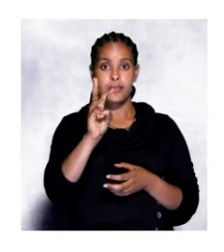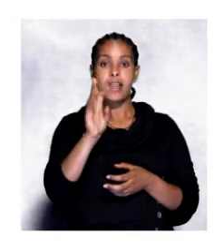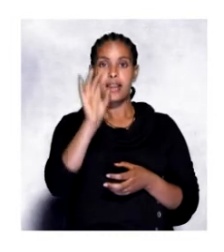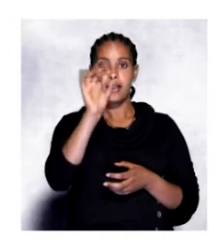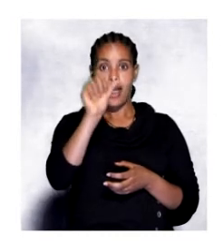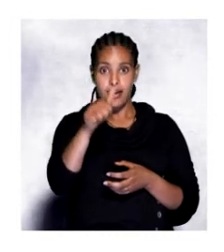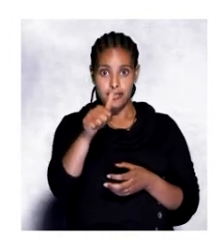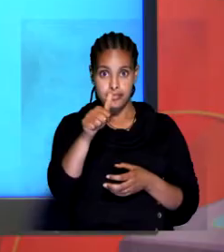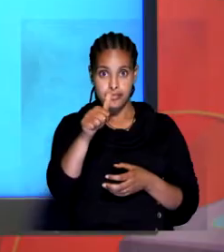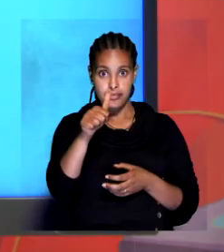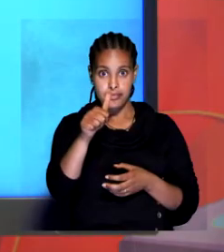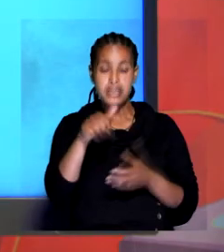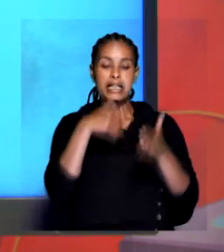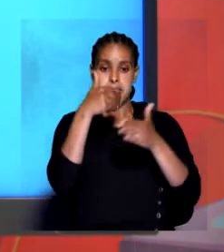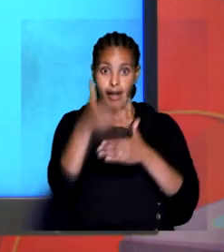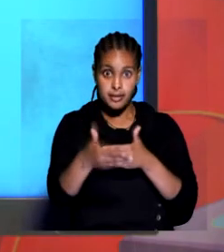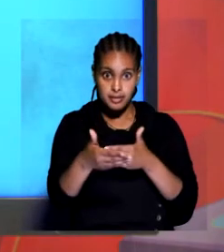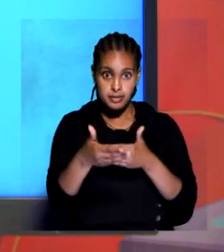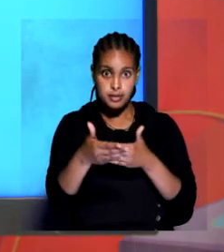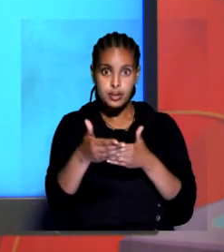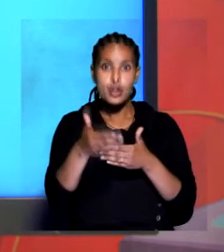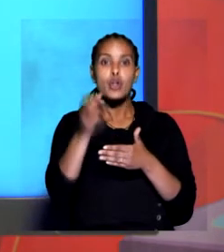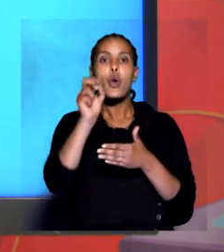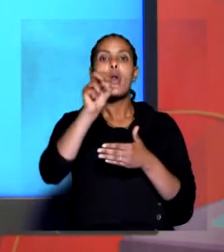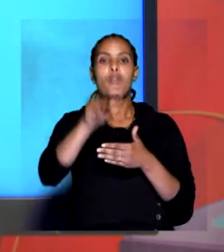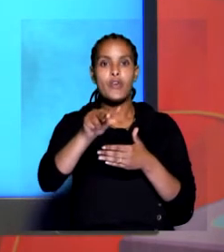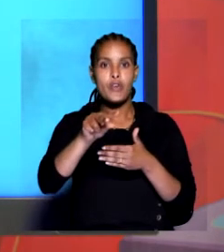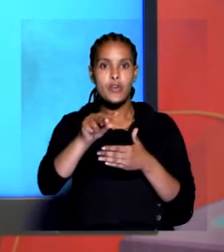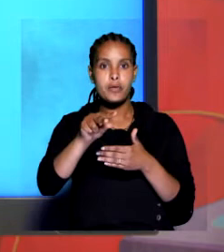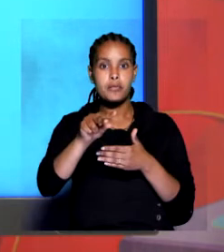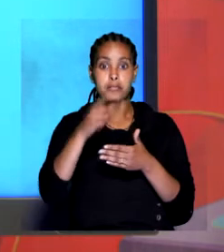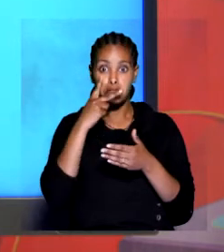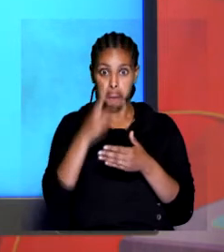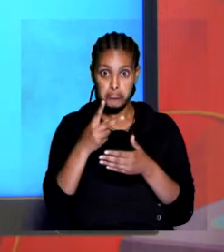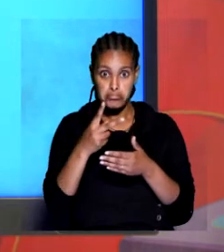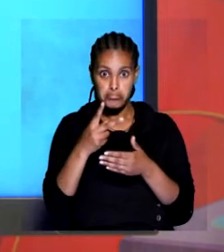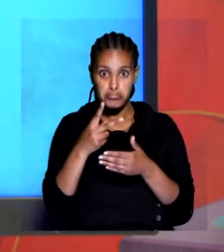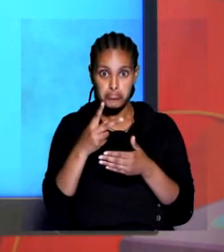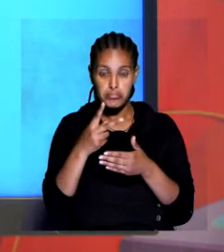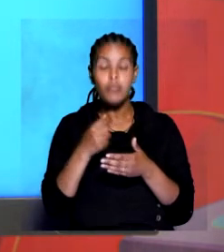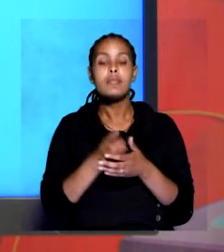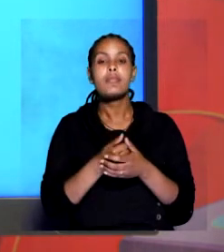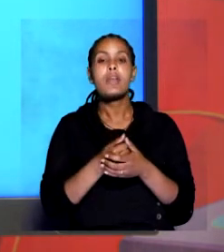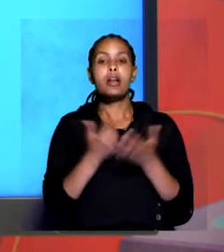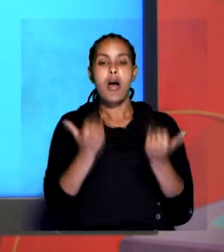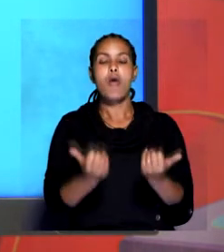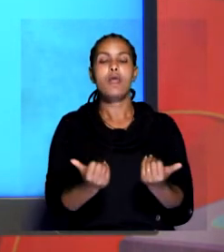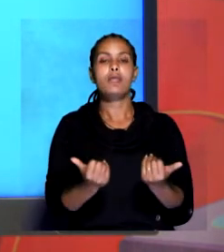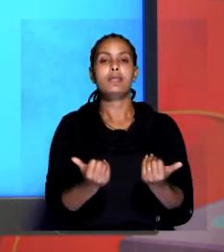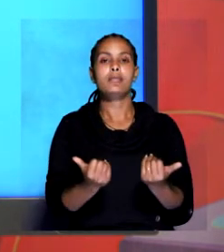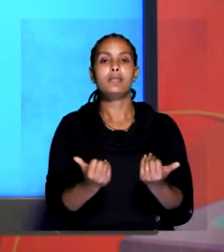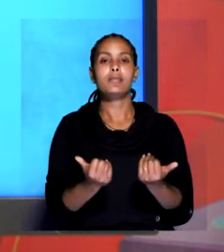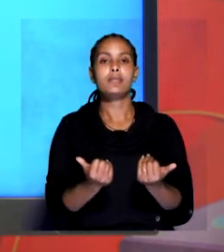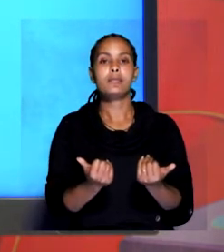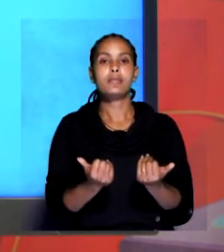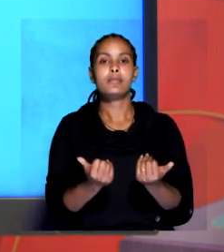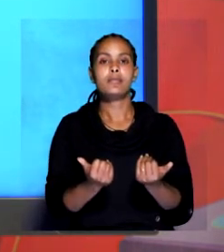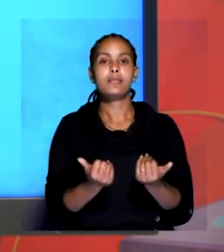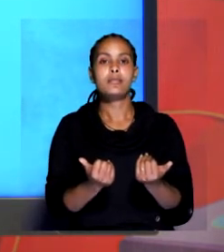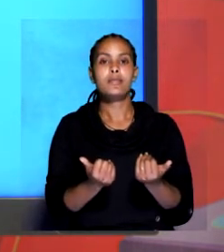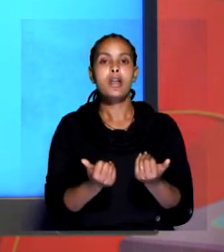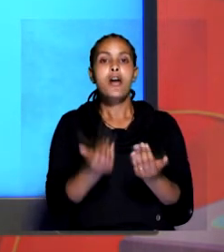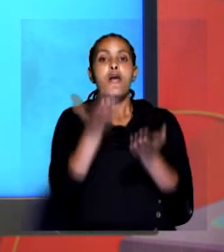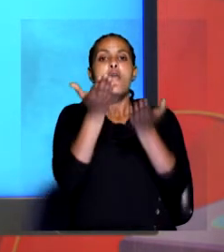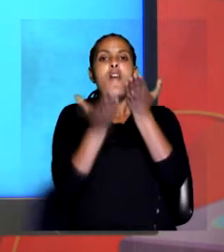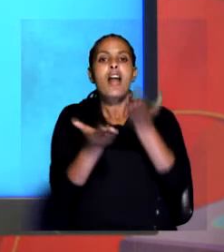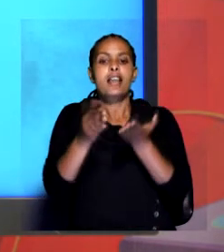10, then 12, you see. Now, the